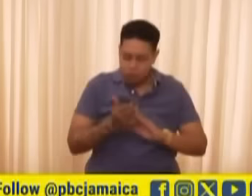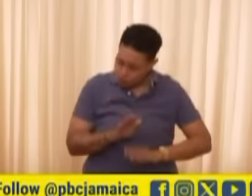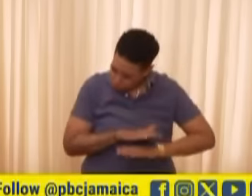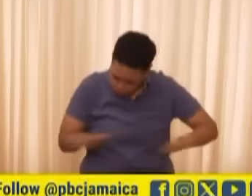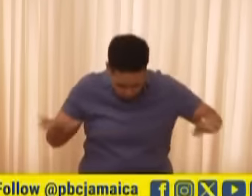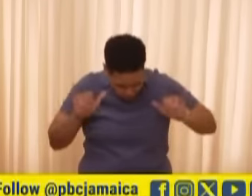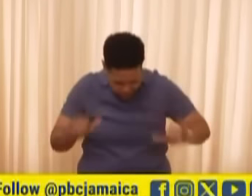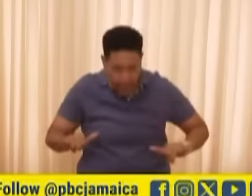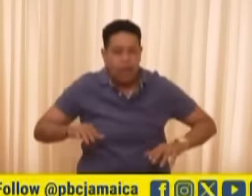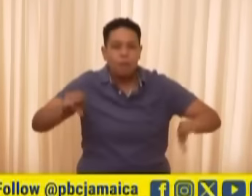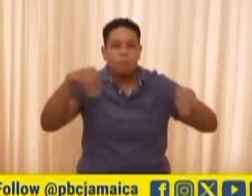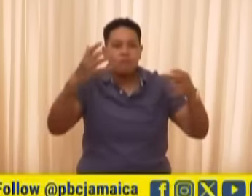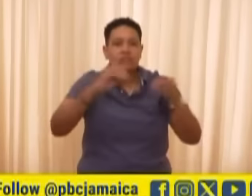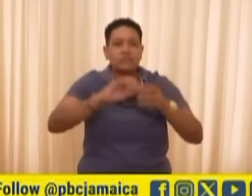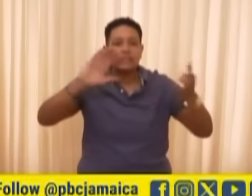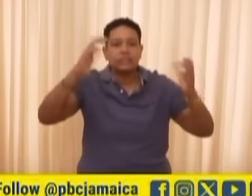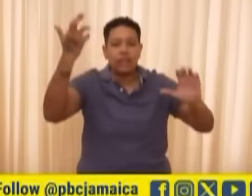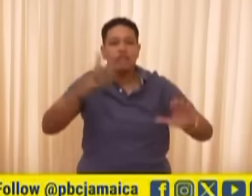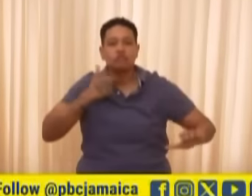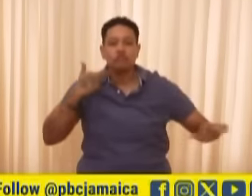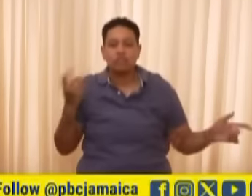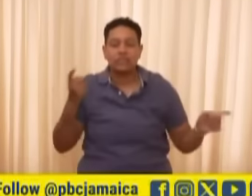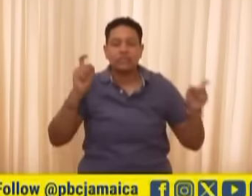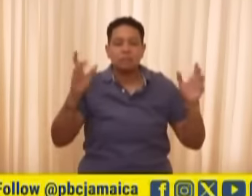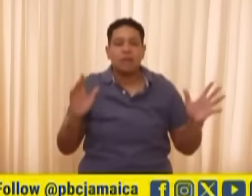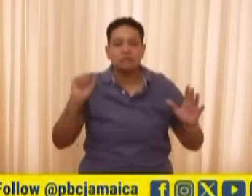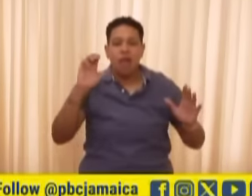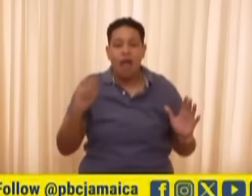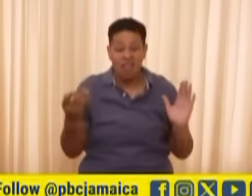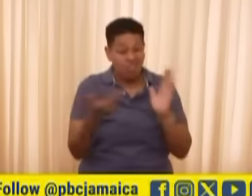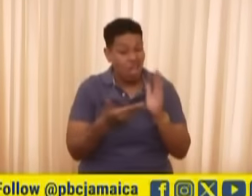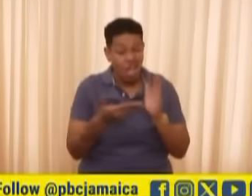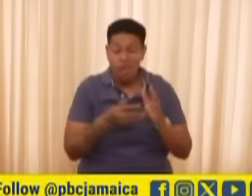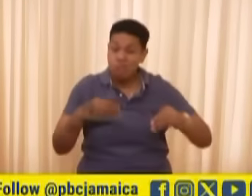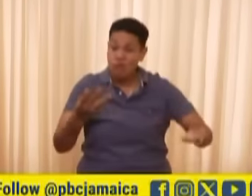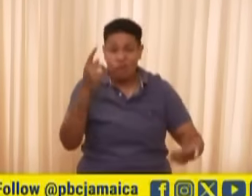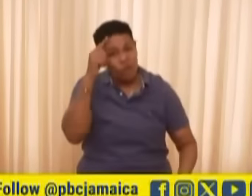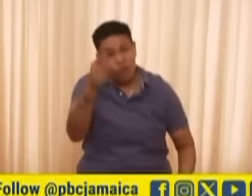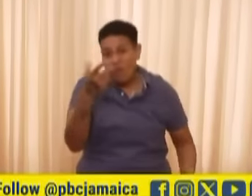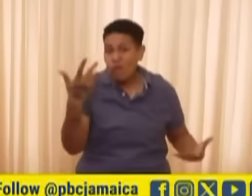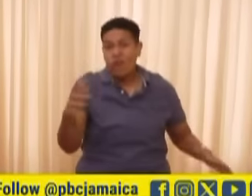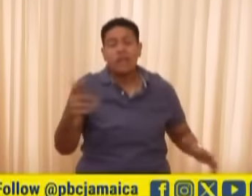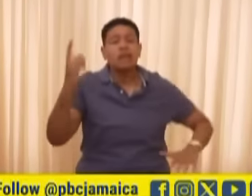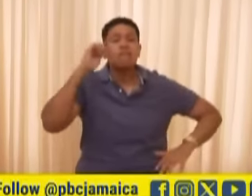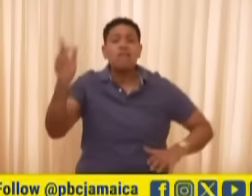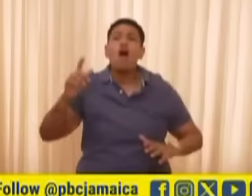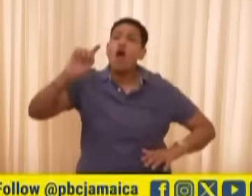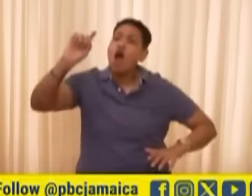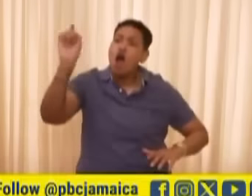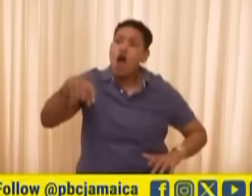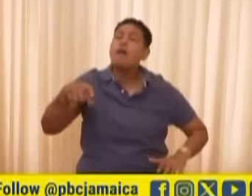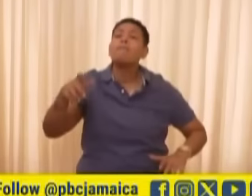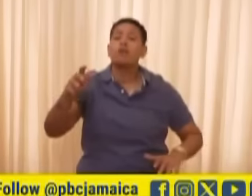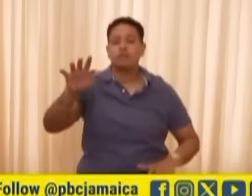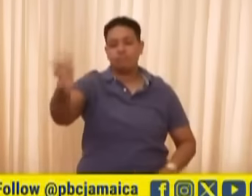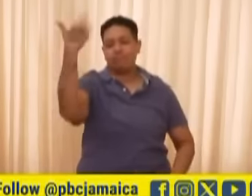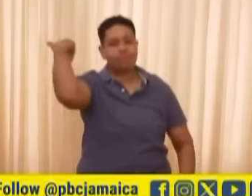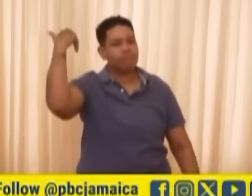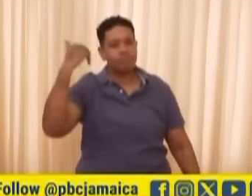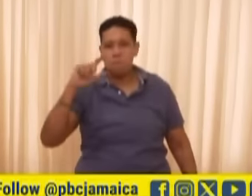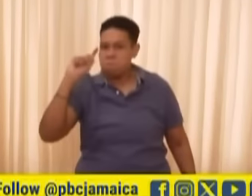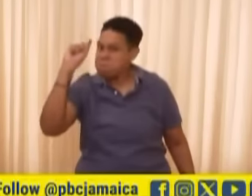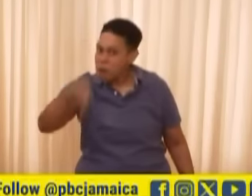Provisions are made in the Disaster Risk Management Act for compulsory